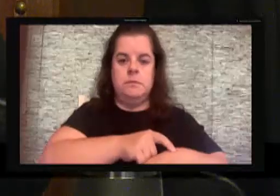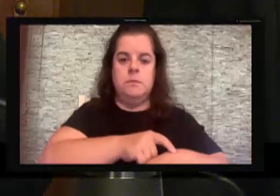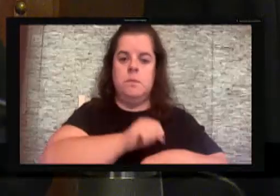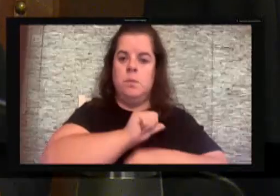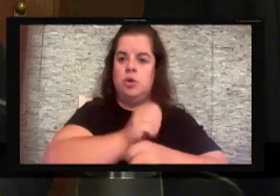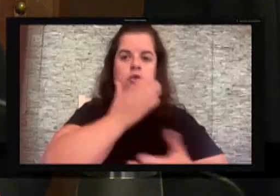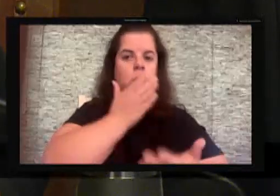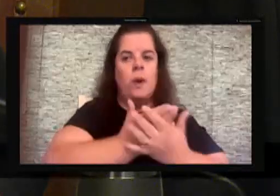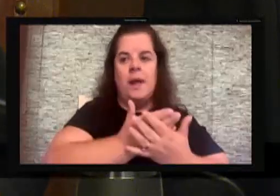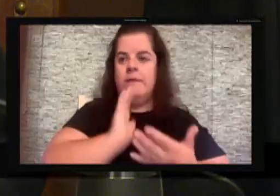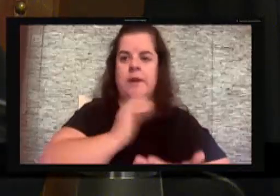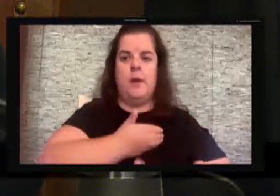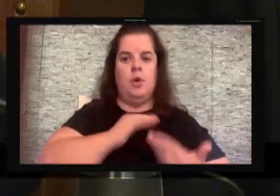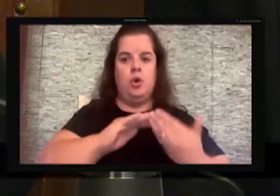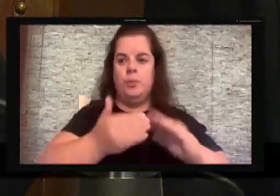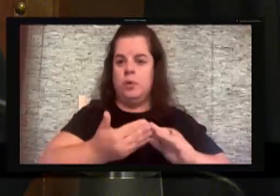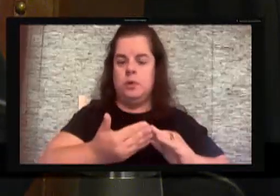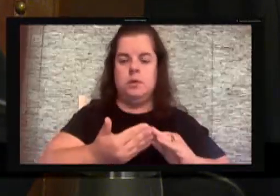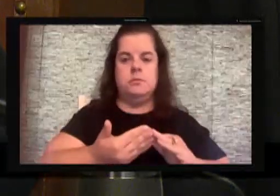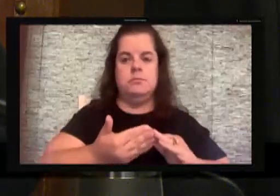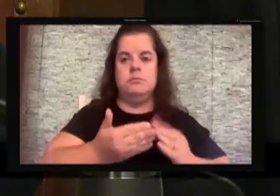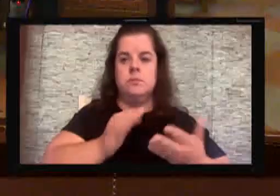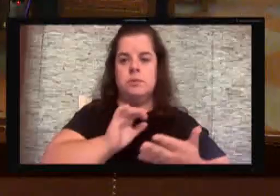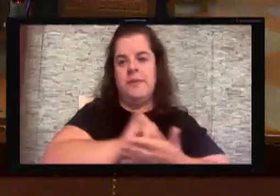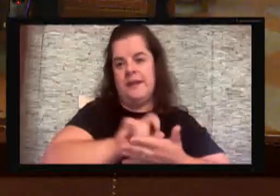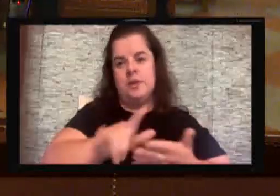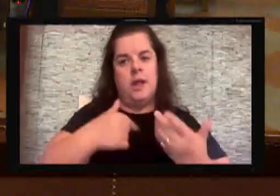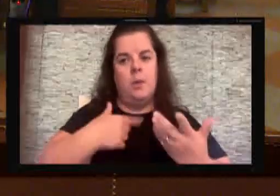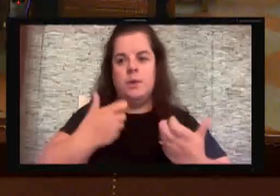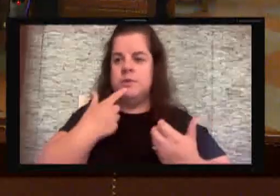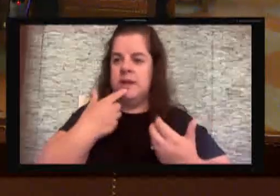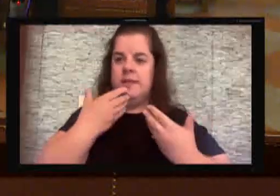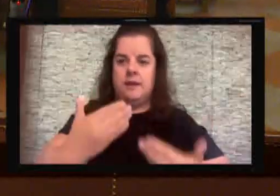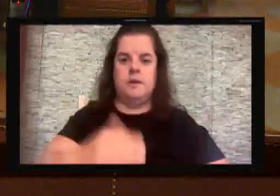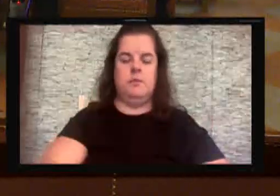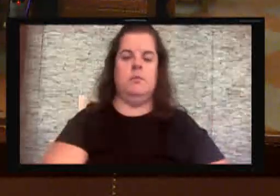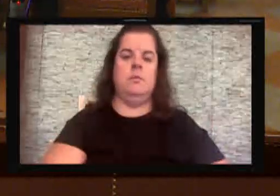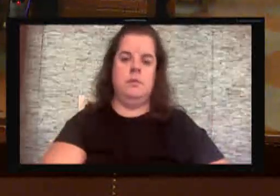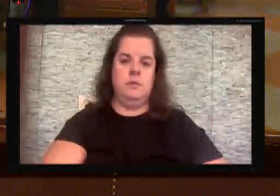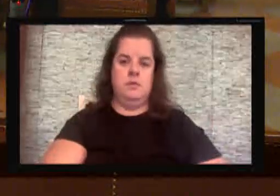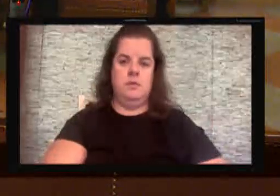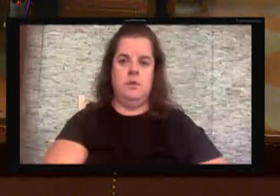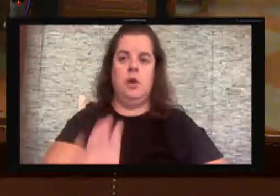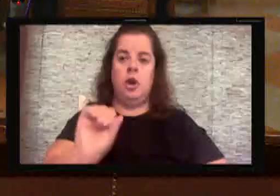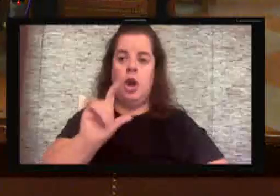in our communities. So I just want to say that. Thank you. Thank you. Councilman Coghill.